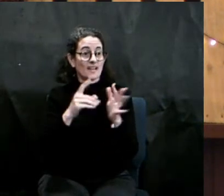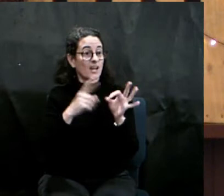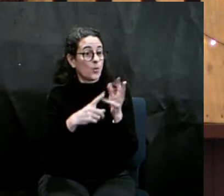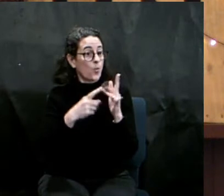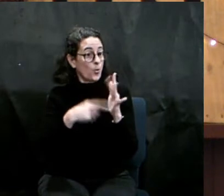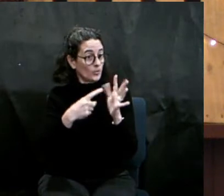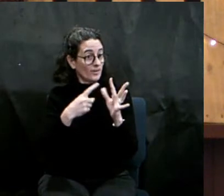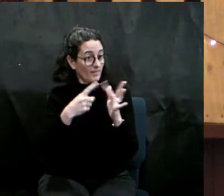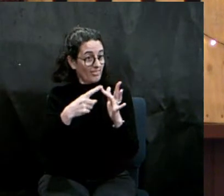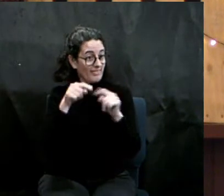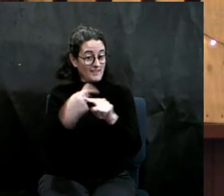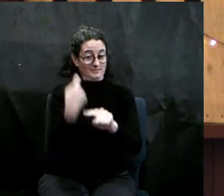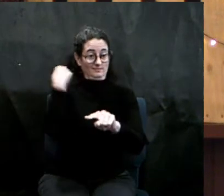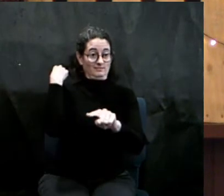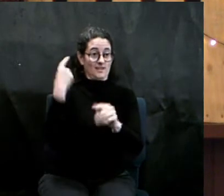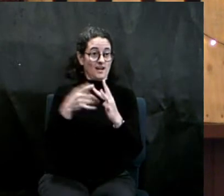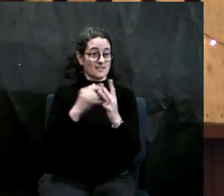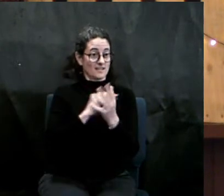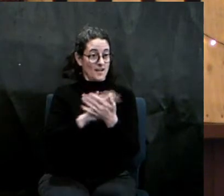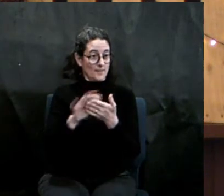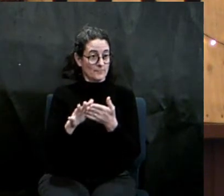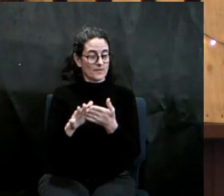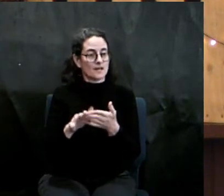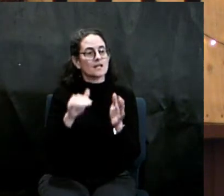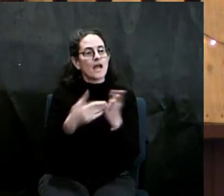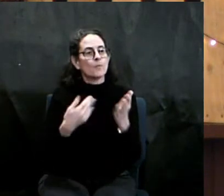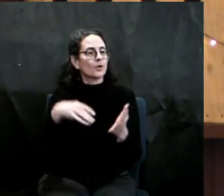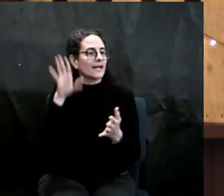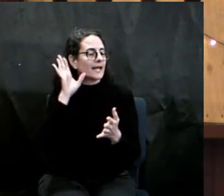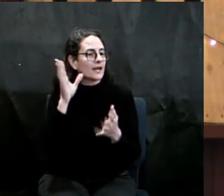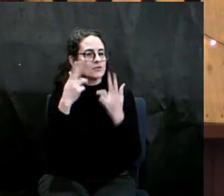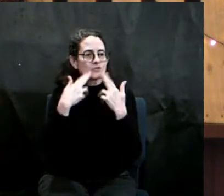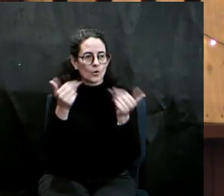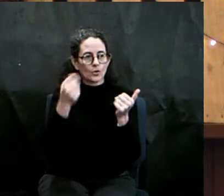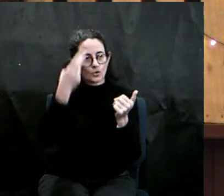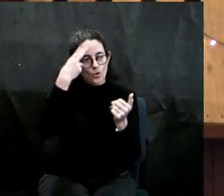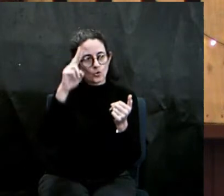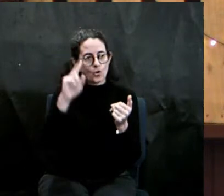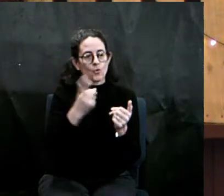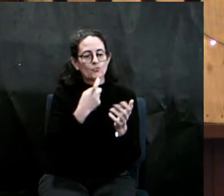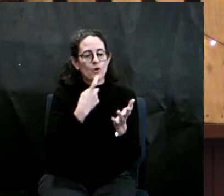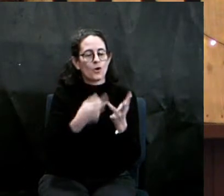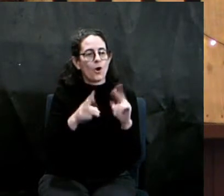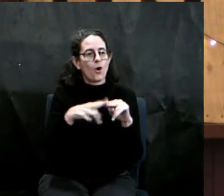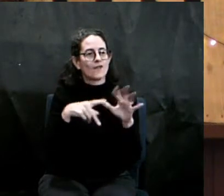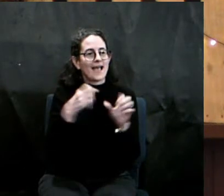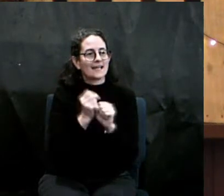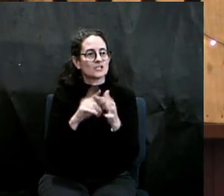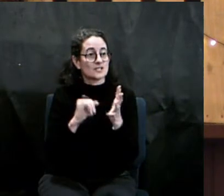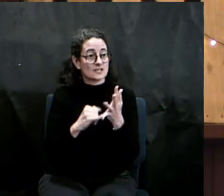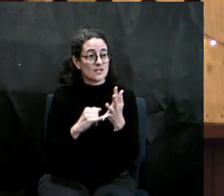our wonderful God as we hear a song called Rock of Ages. This was recorded by women from churches all over Sydney, from